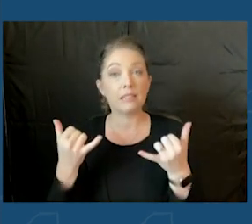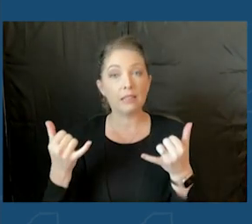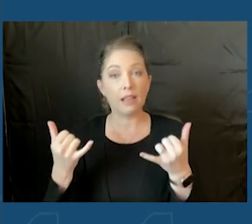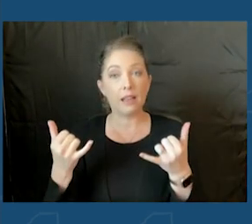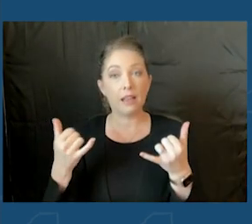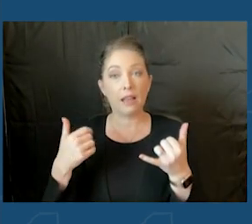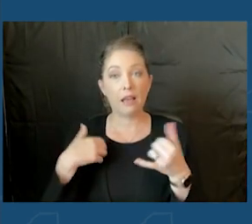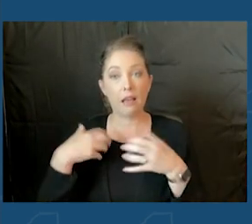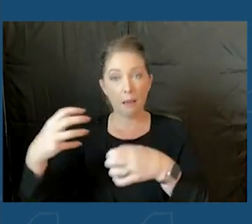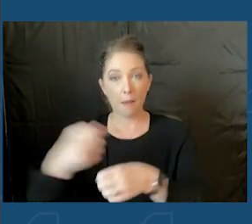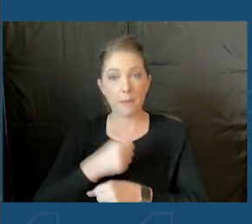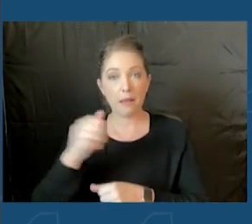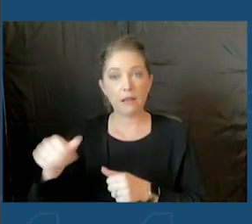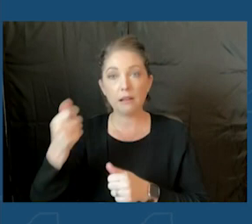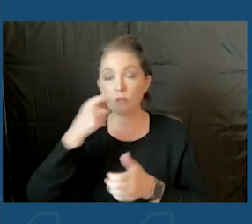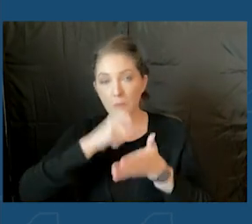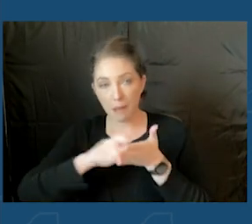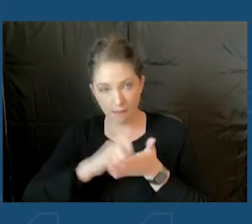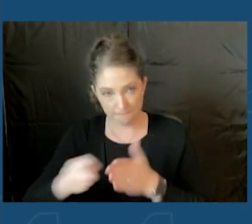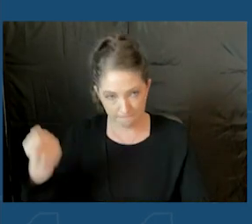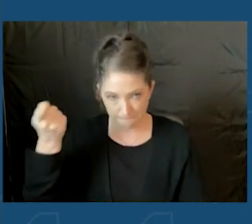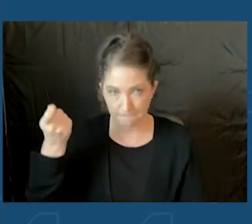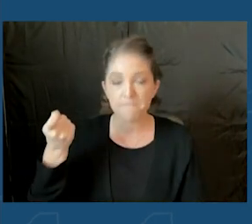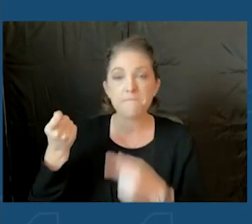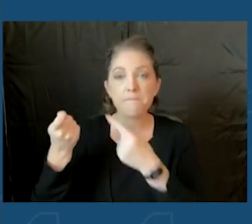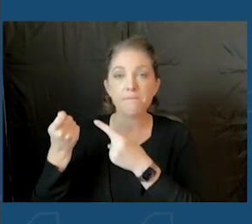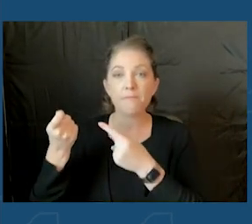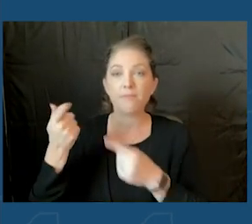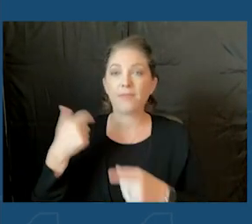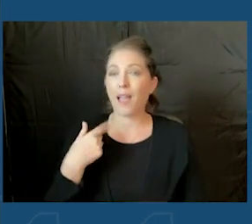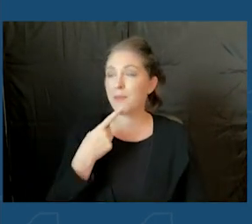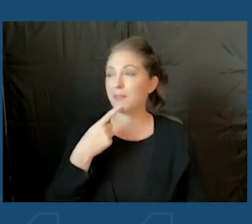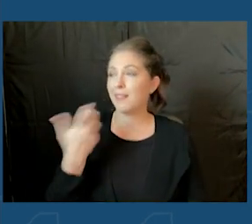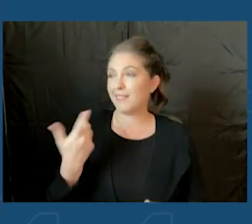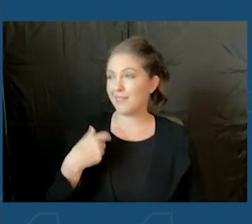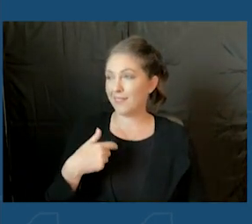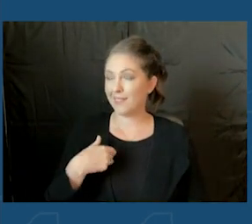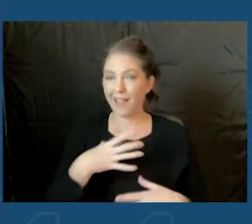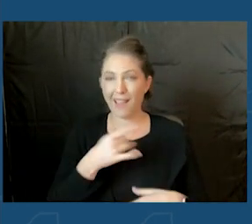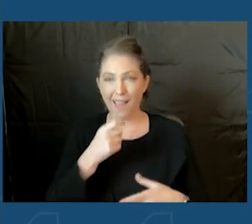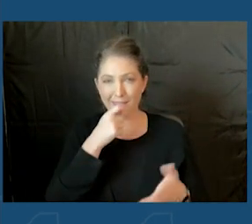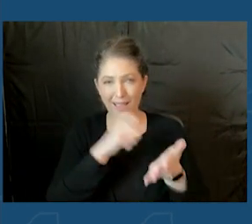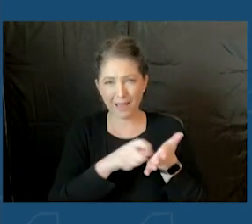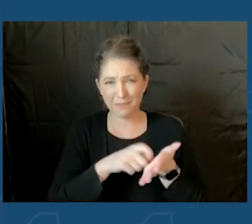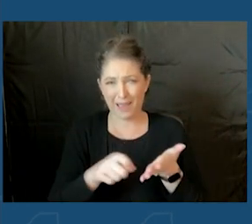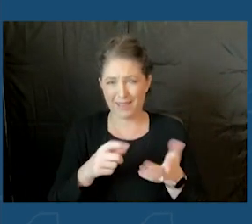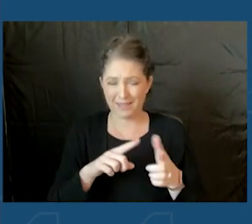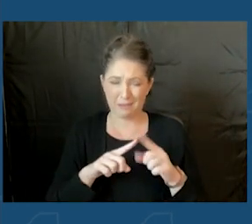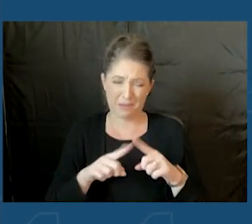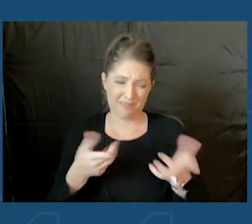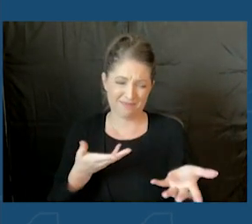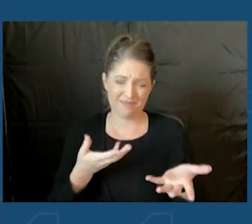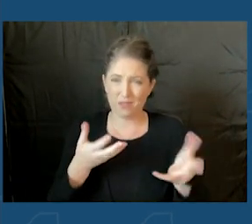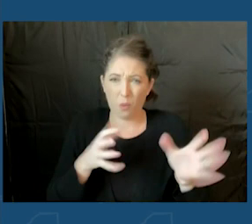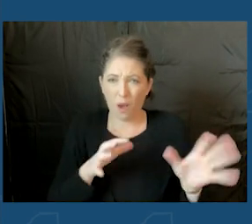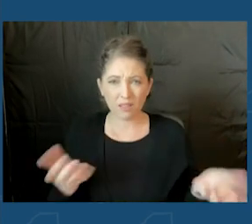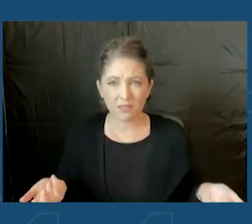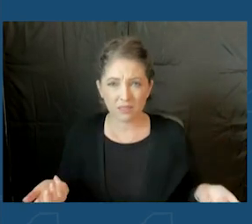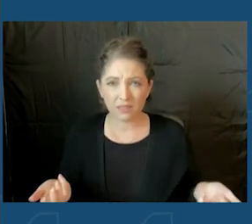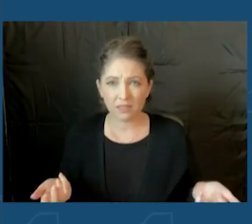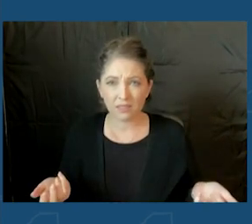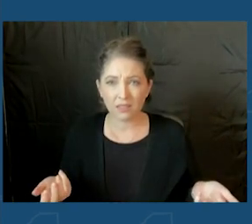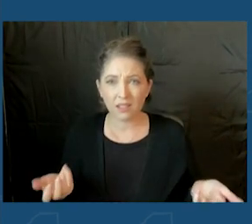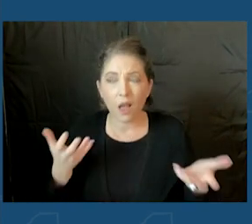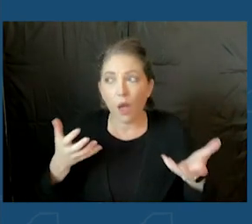another pen. And I was saying to myself, I like pens, but I don't want these pens. I don't want to